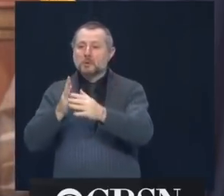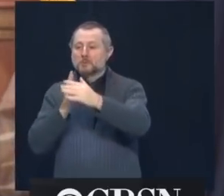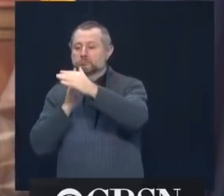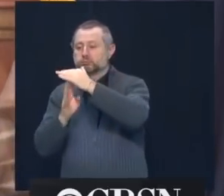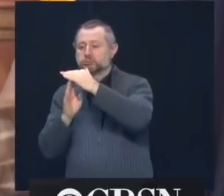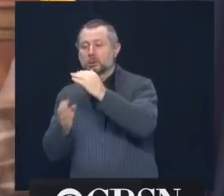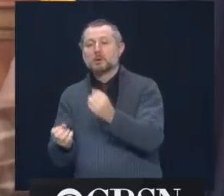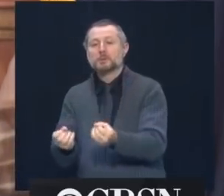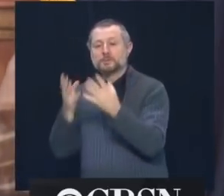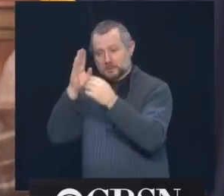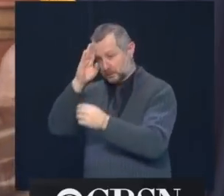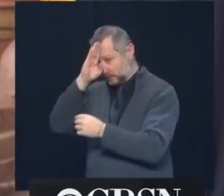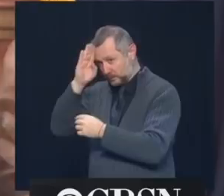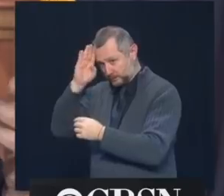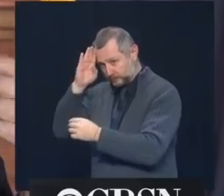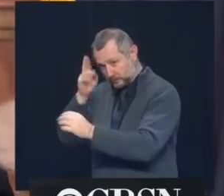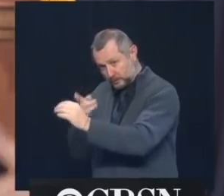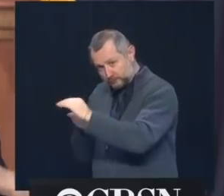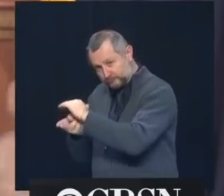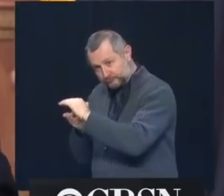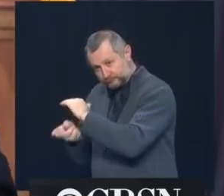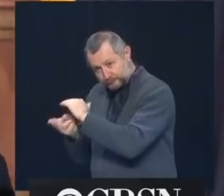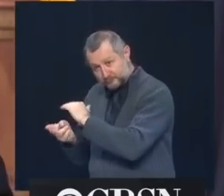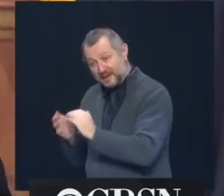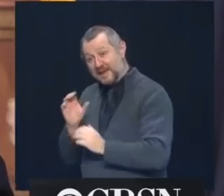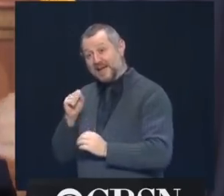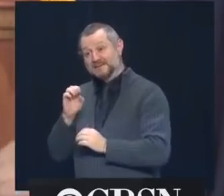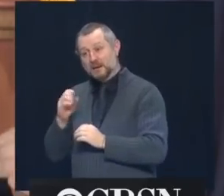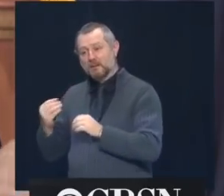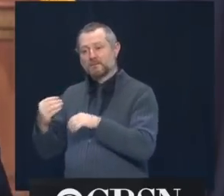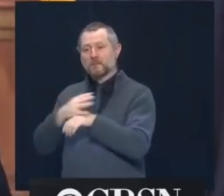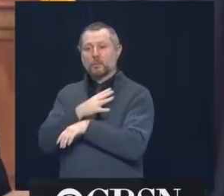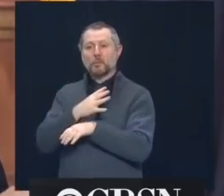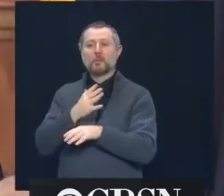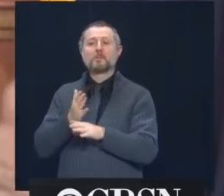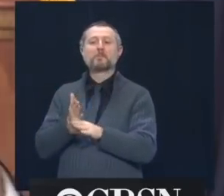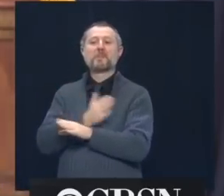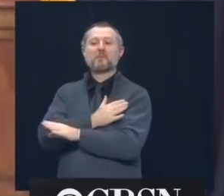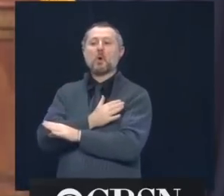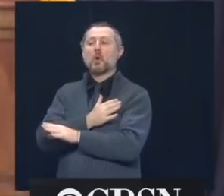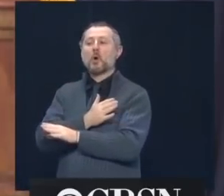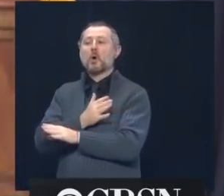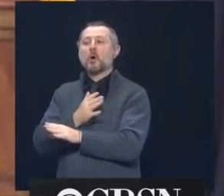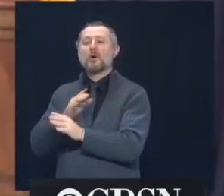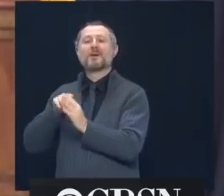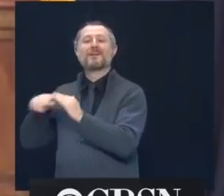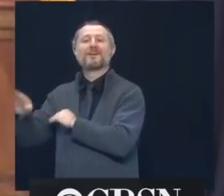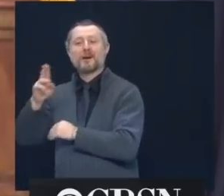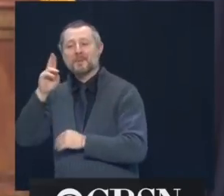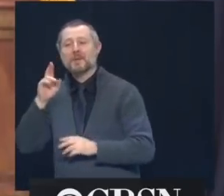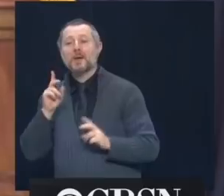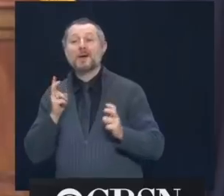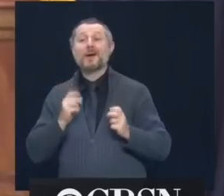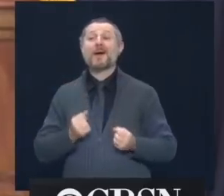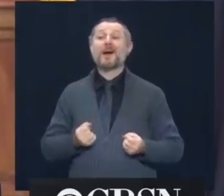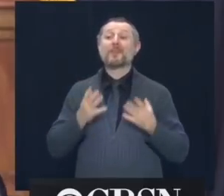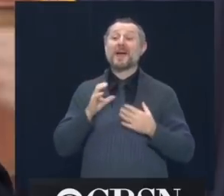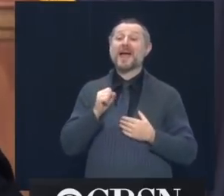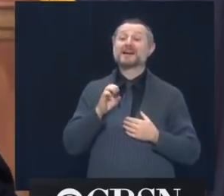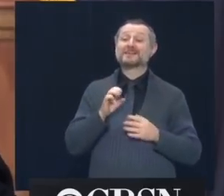earlier determination. But a percentage of the people who are cases will wind up being